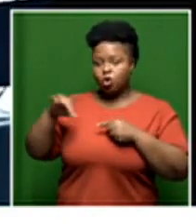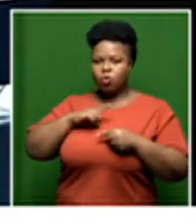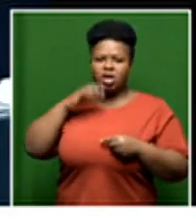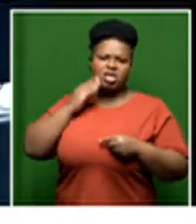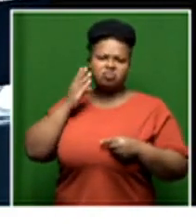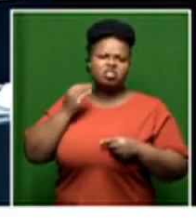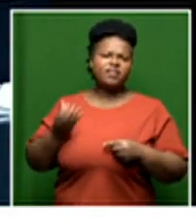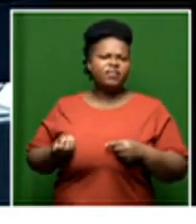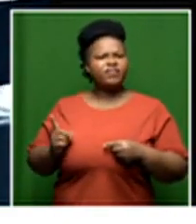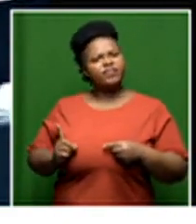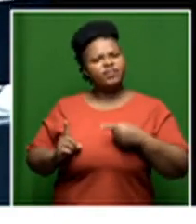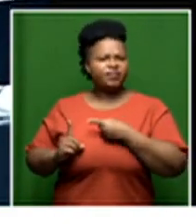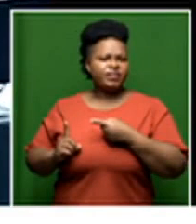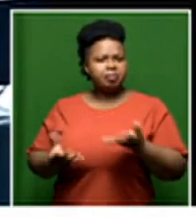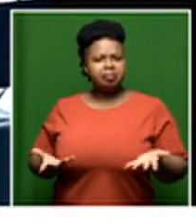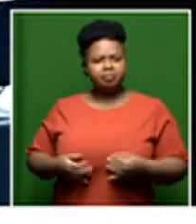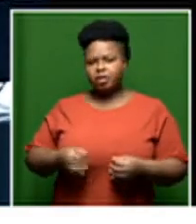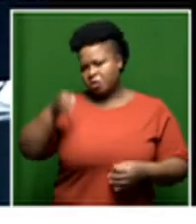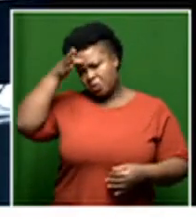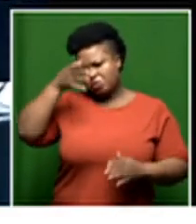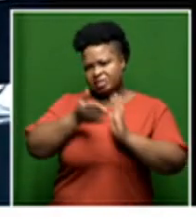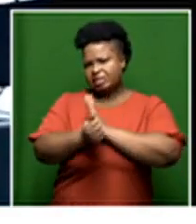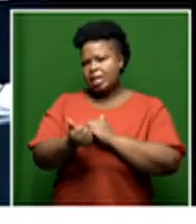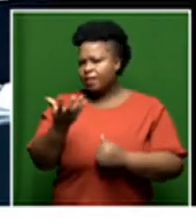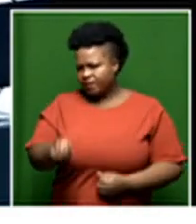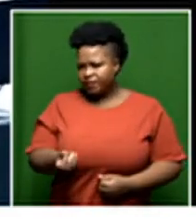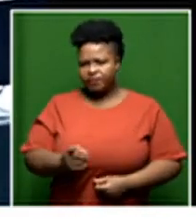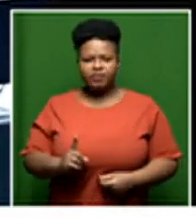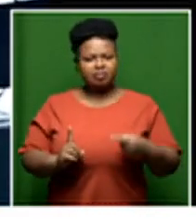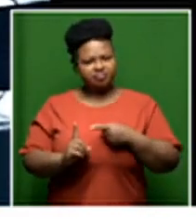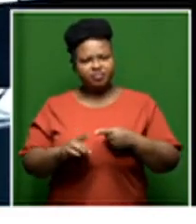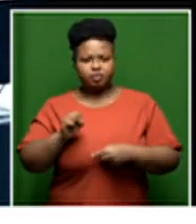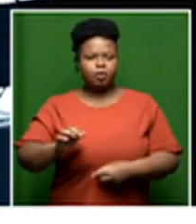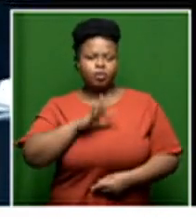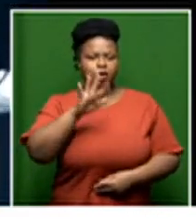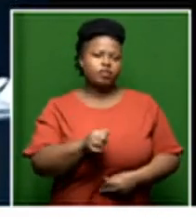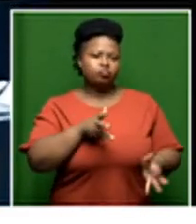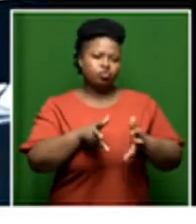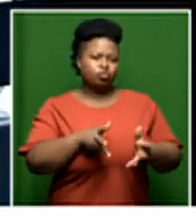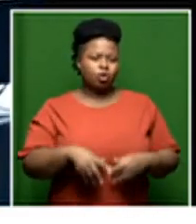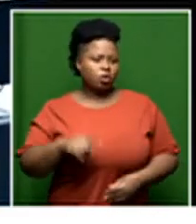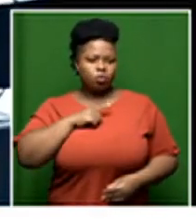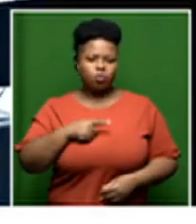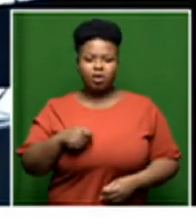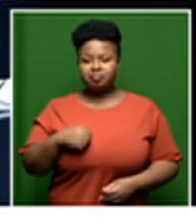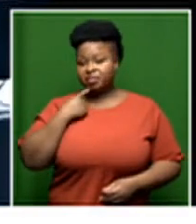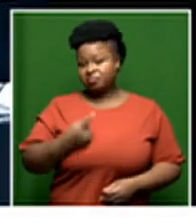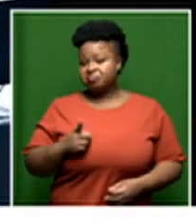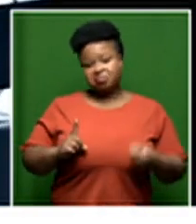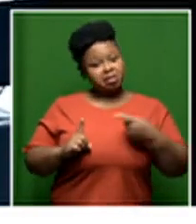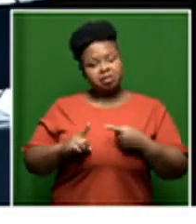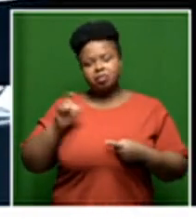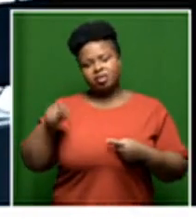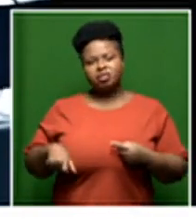experience, based on his coaching abilities, and based on his contribution to South African football. Like I said, he is a person who's